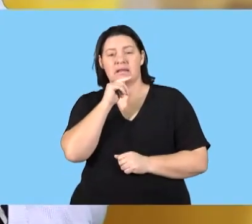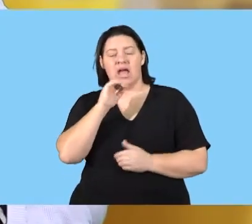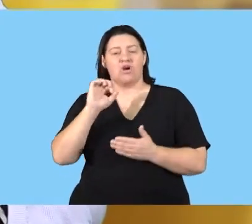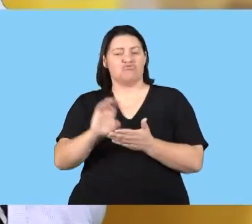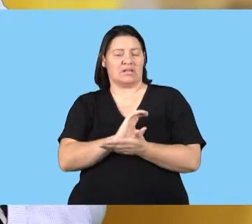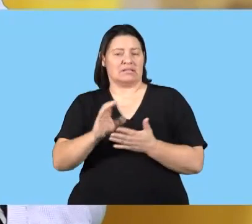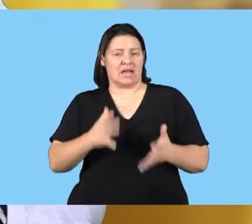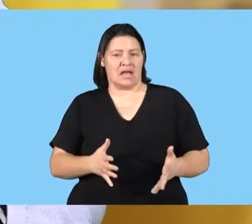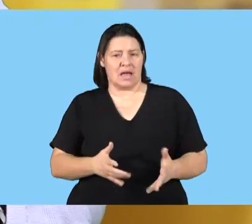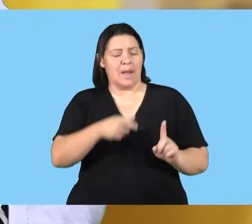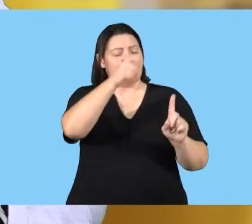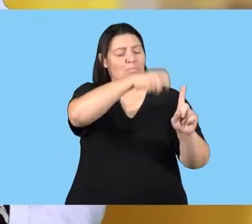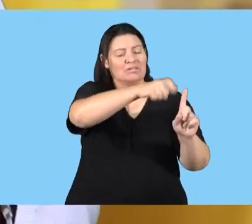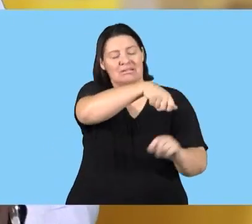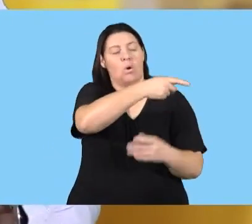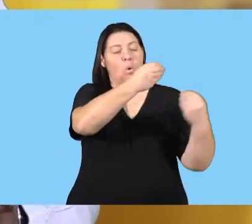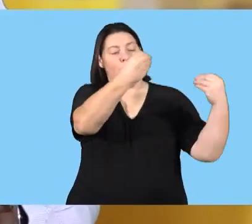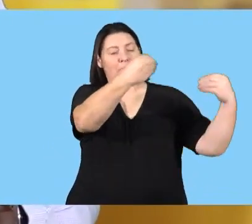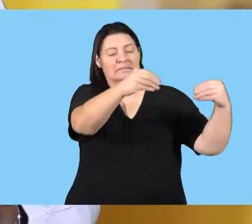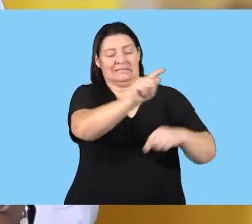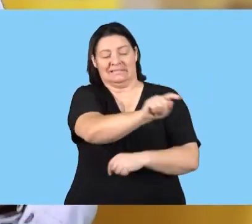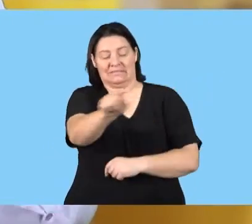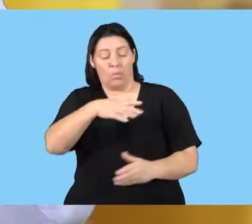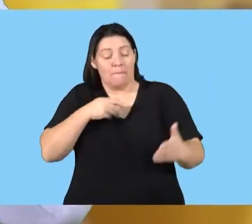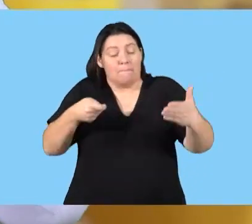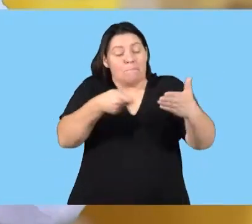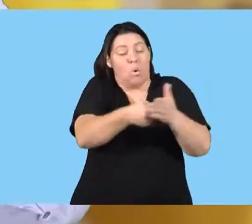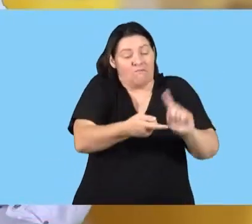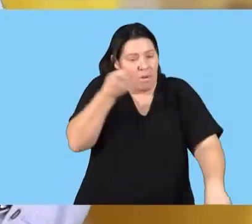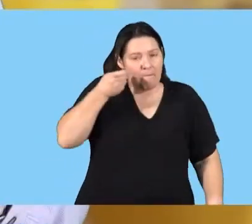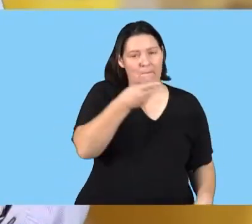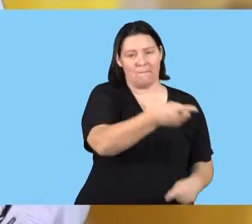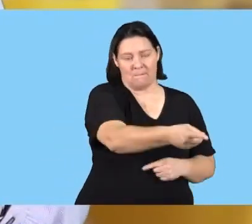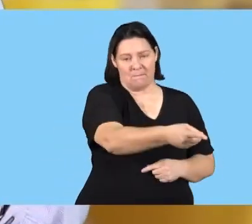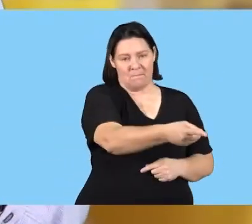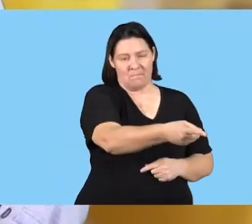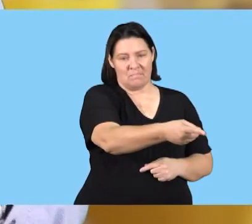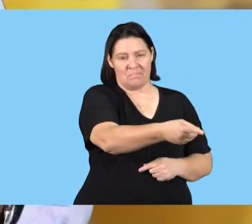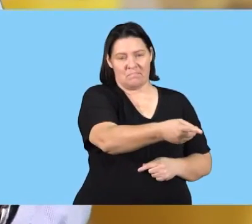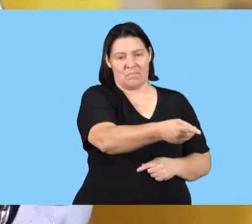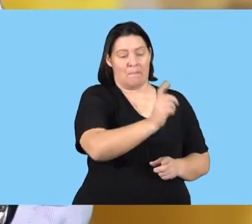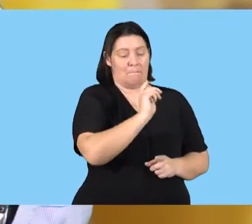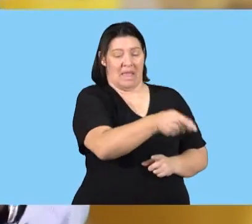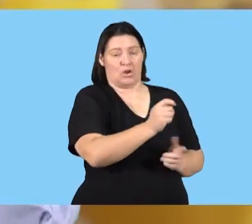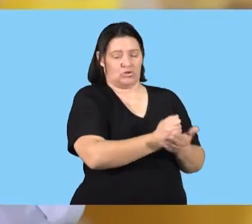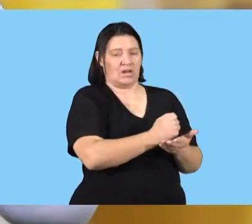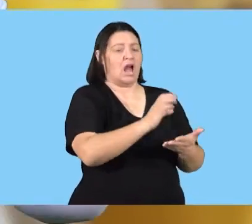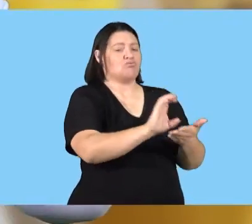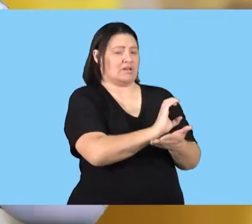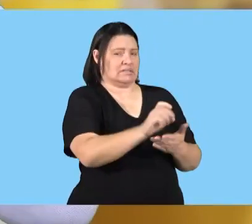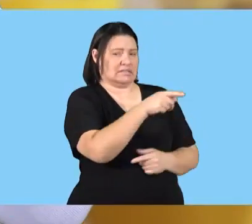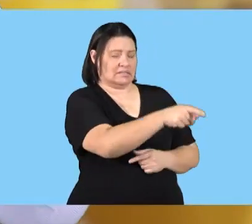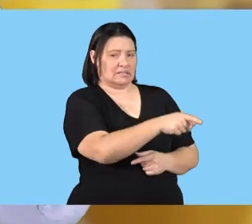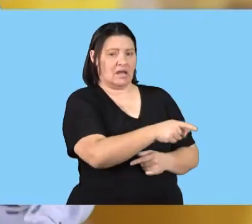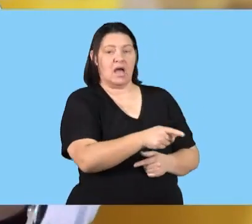are creditors, individuals or businesses whom we bought goods on credit from. The moment we